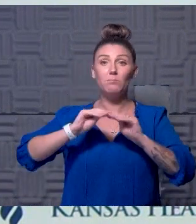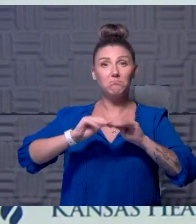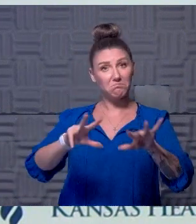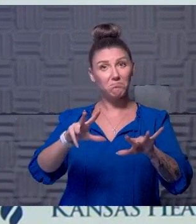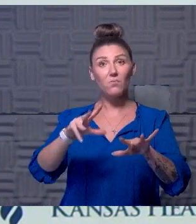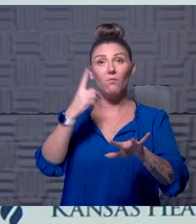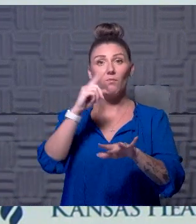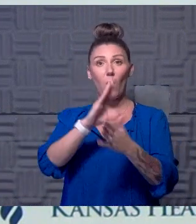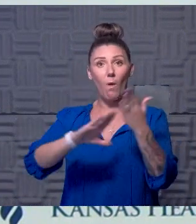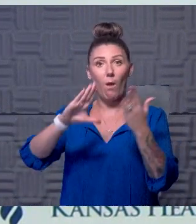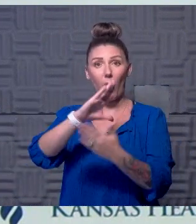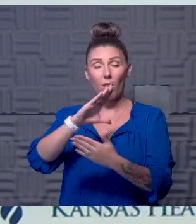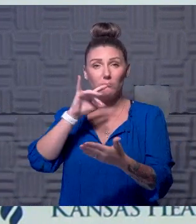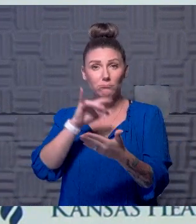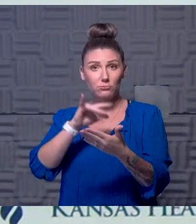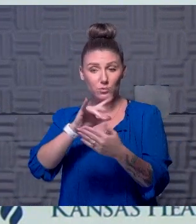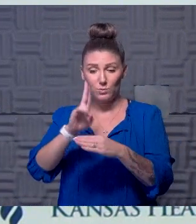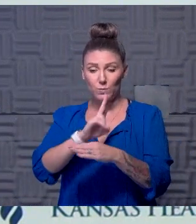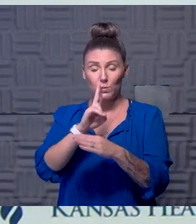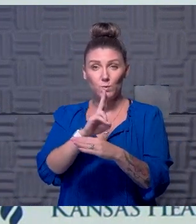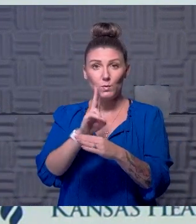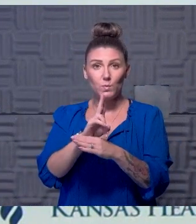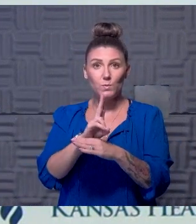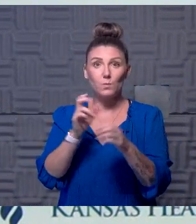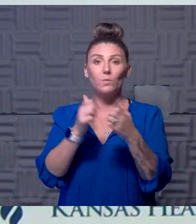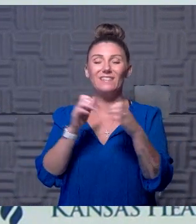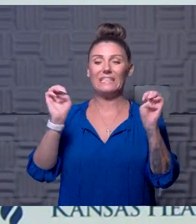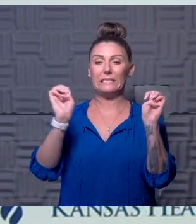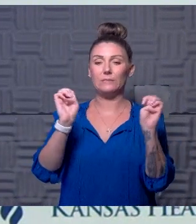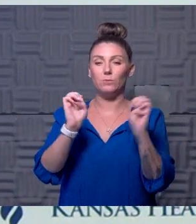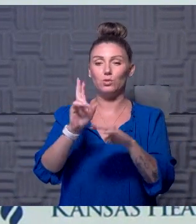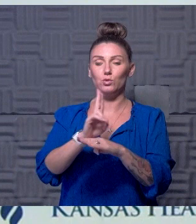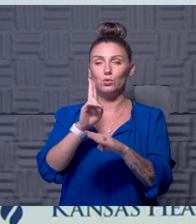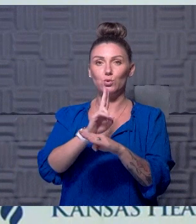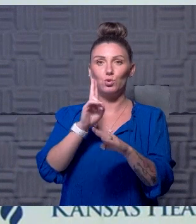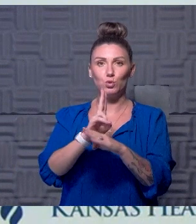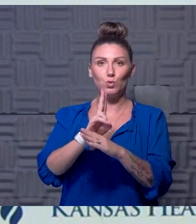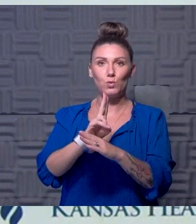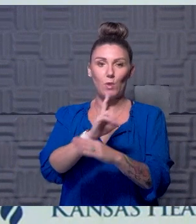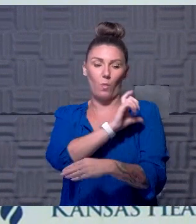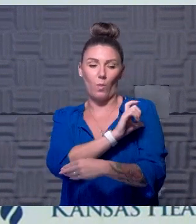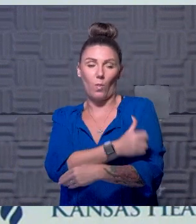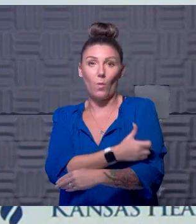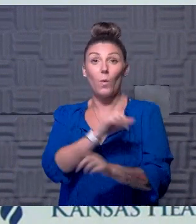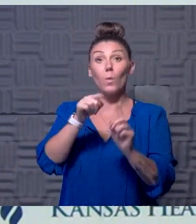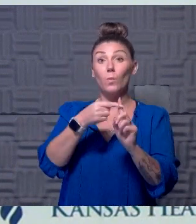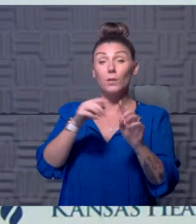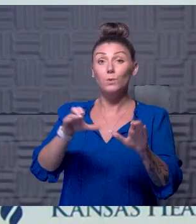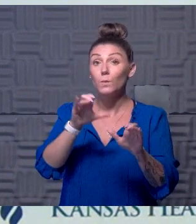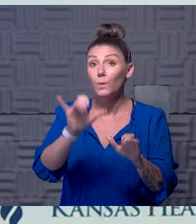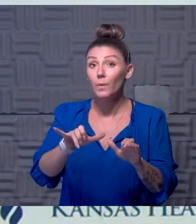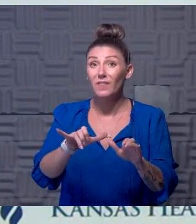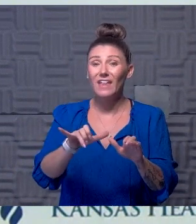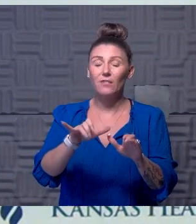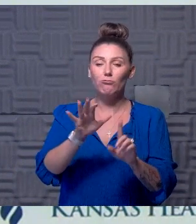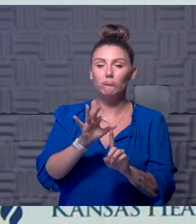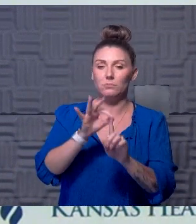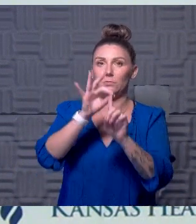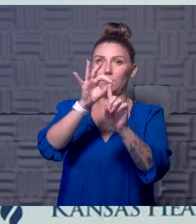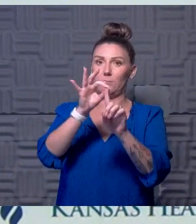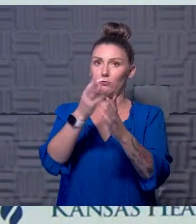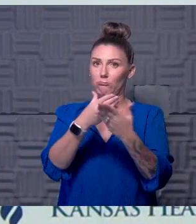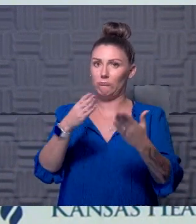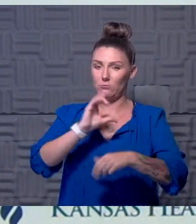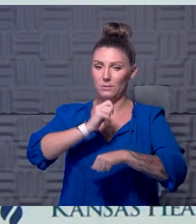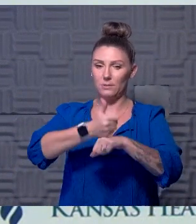students to be allowed to be used under the emergency use authorization. So when we do that, we have special measures in place, and we do